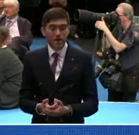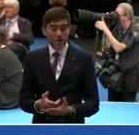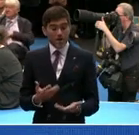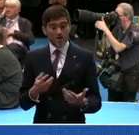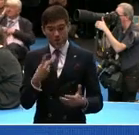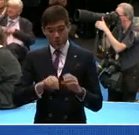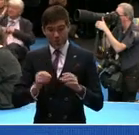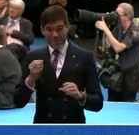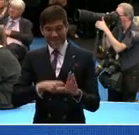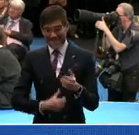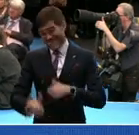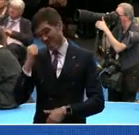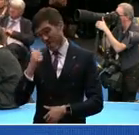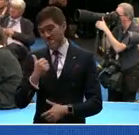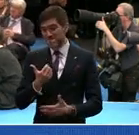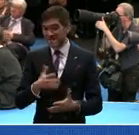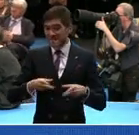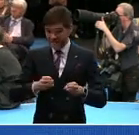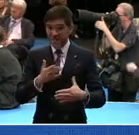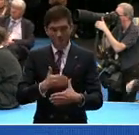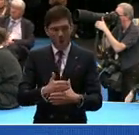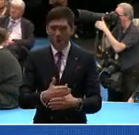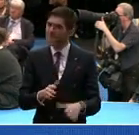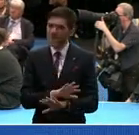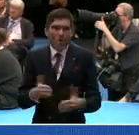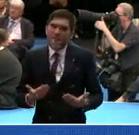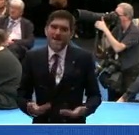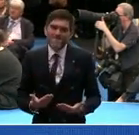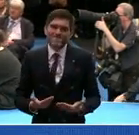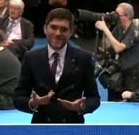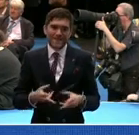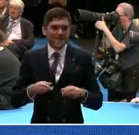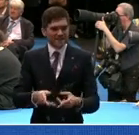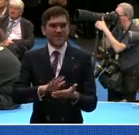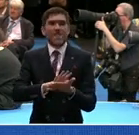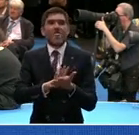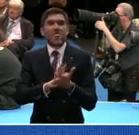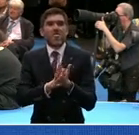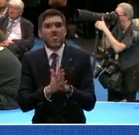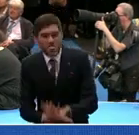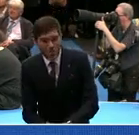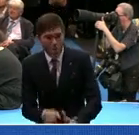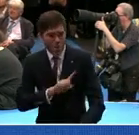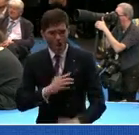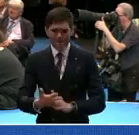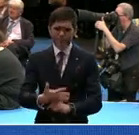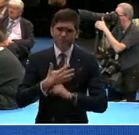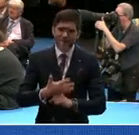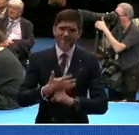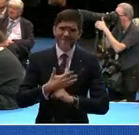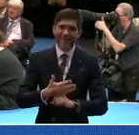worked 20 years ago, but not now. The system is collapsing under the pressures created by these